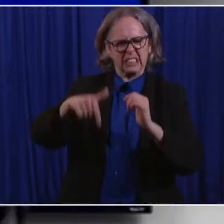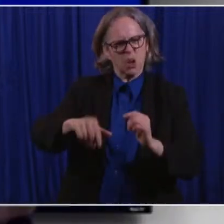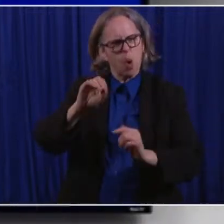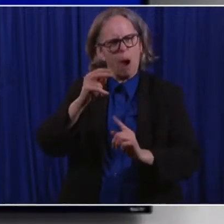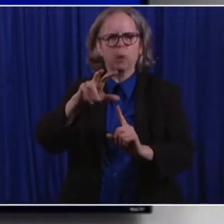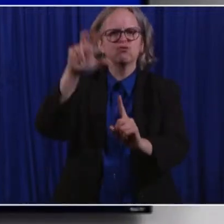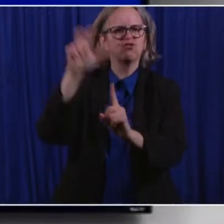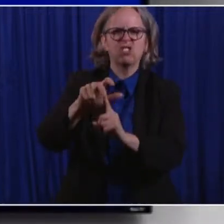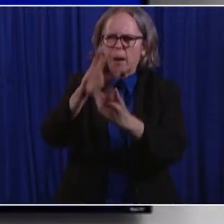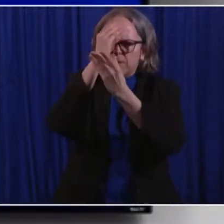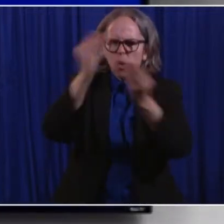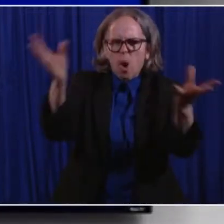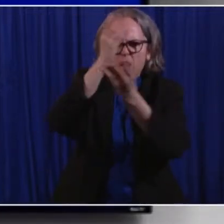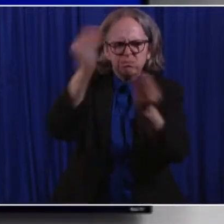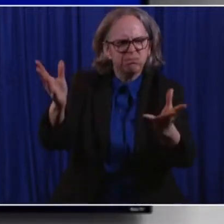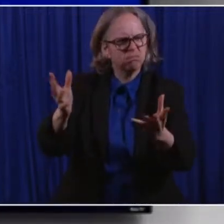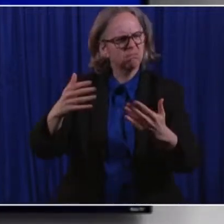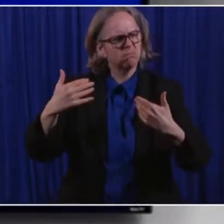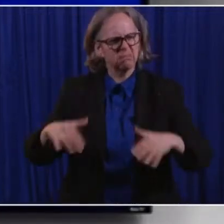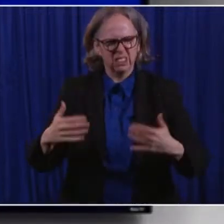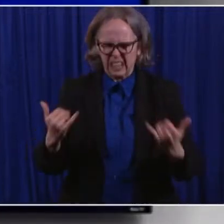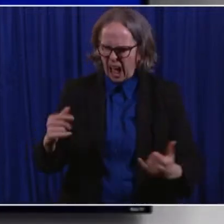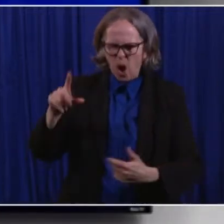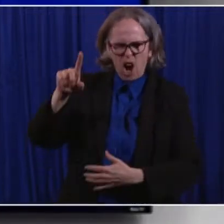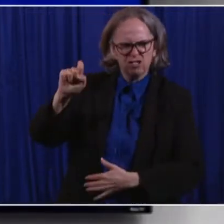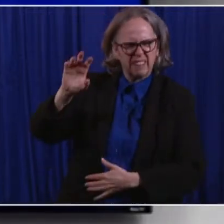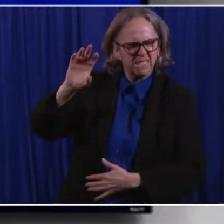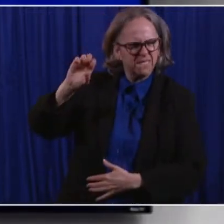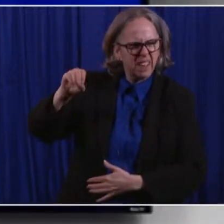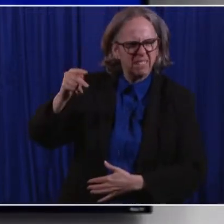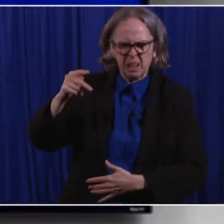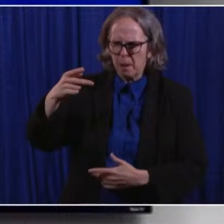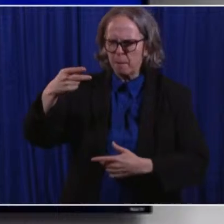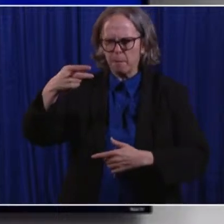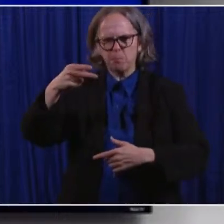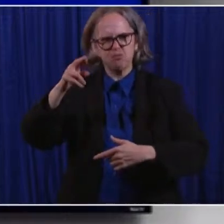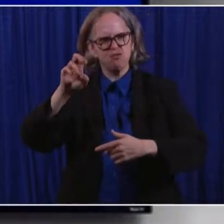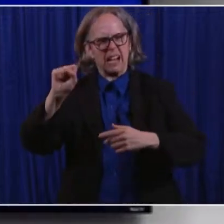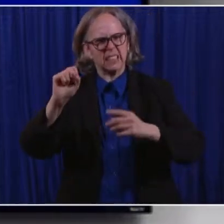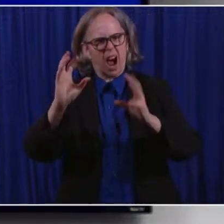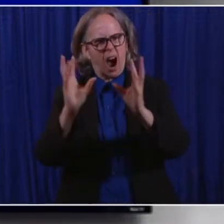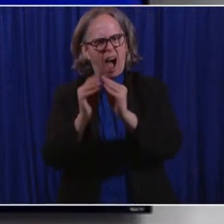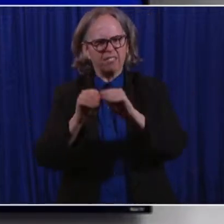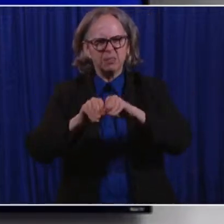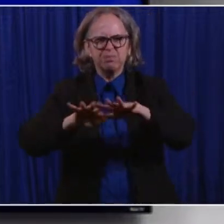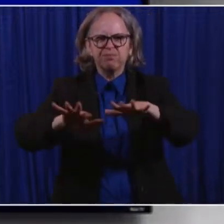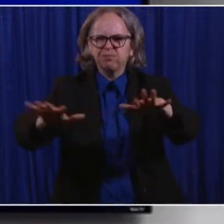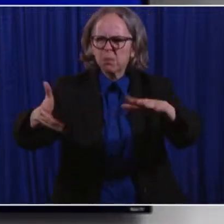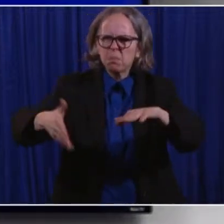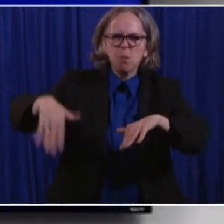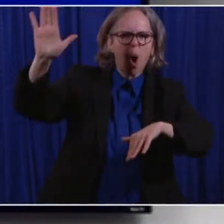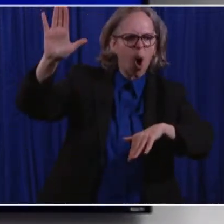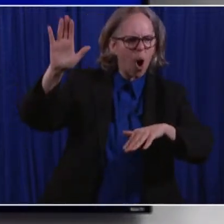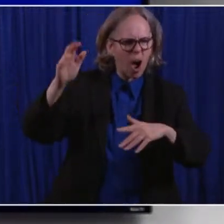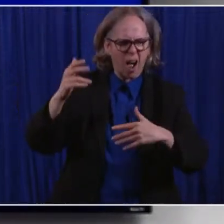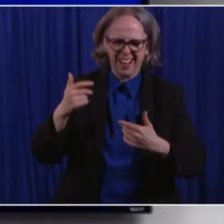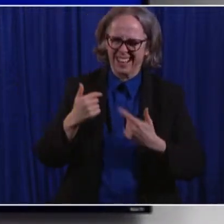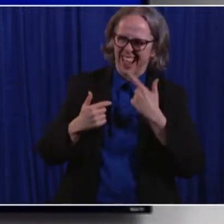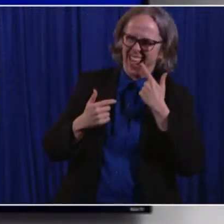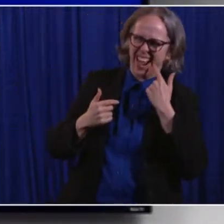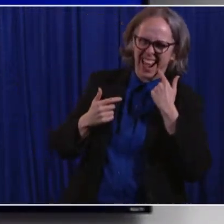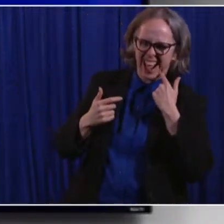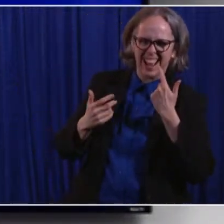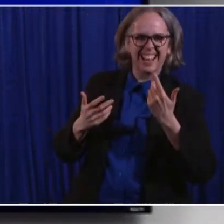like that, of these press conferences. You would all know that, but much better than I. And all of that, Governor, is a tribute to you, every single bit of it, you